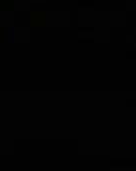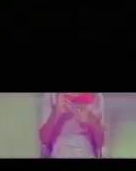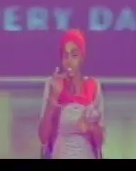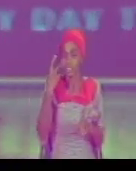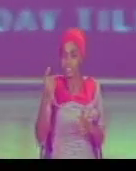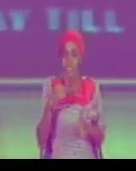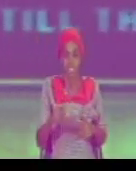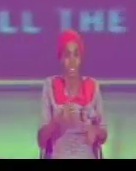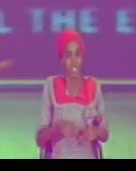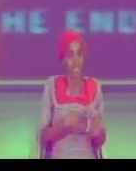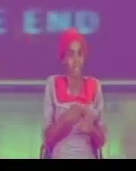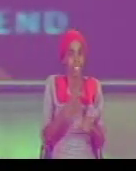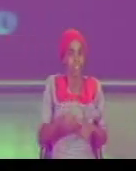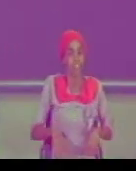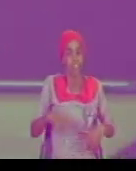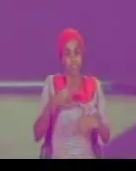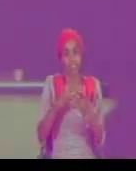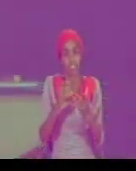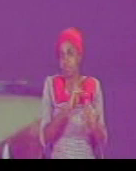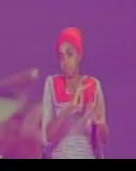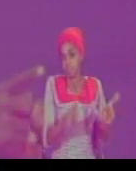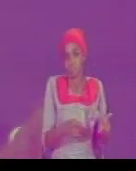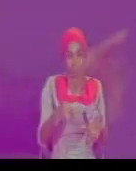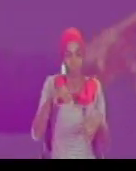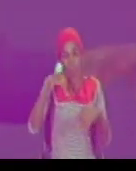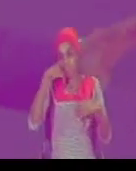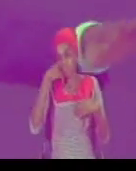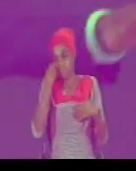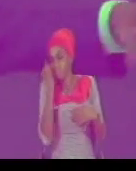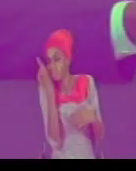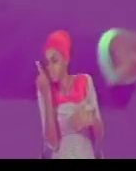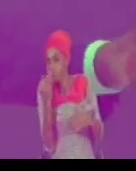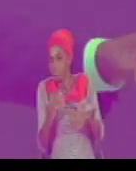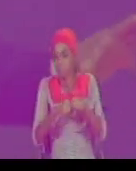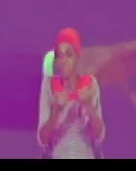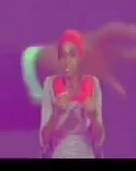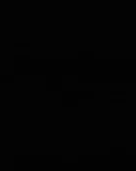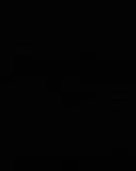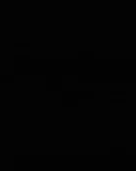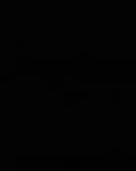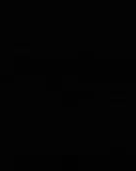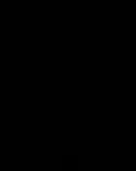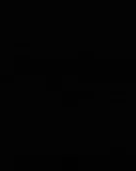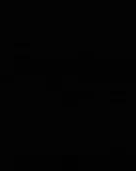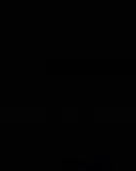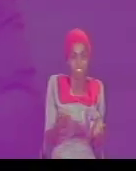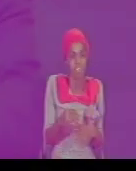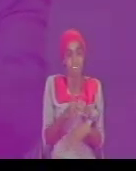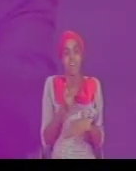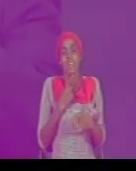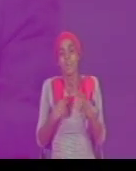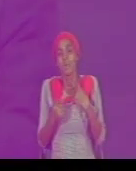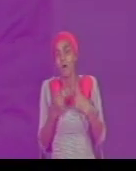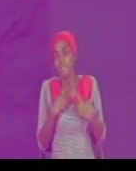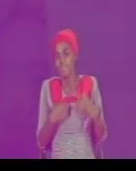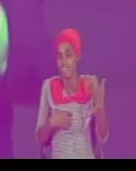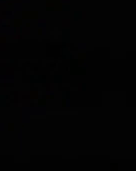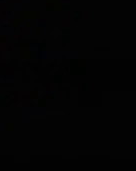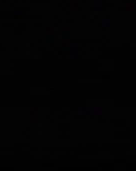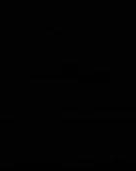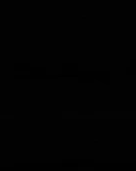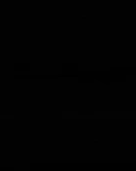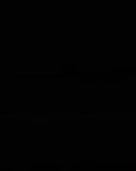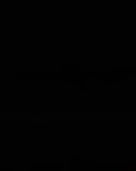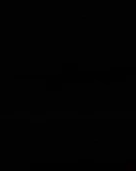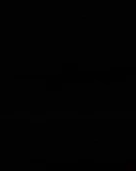fornication there, and even the breaking of families there, that these young dancers and worship leaders,